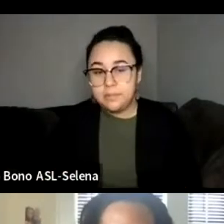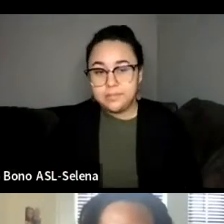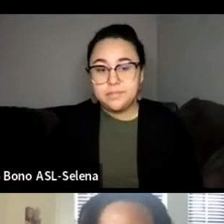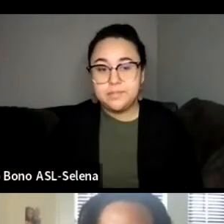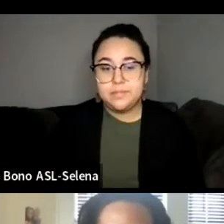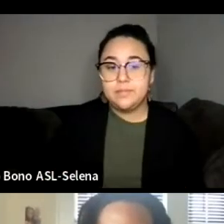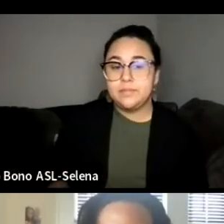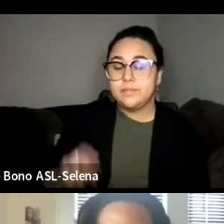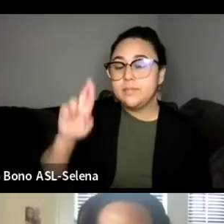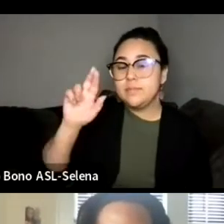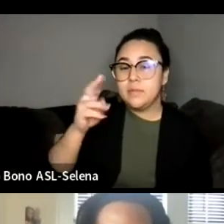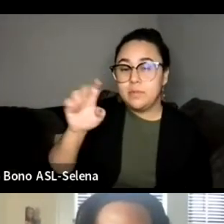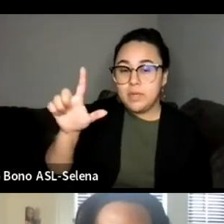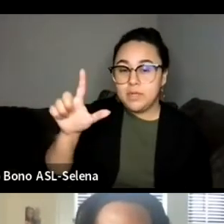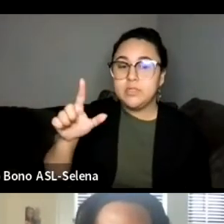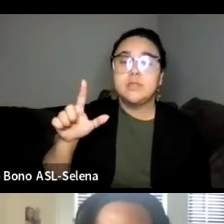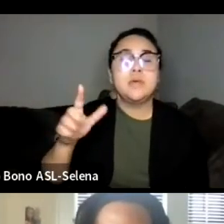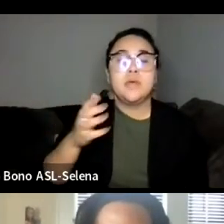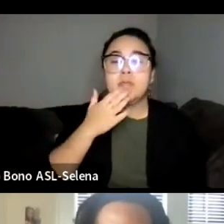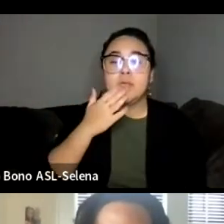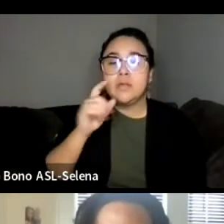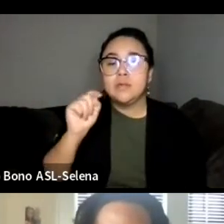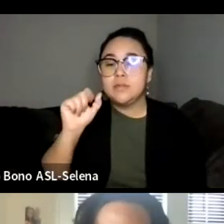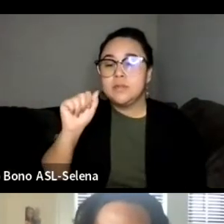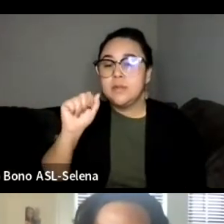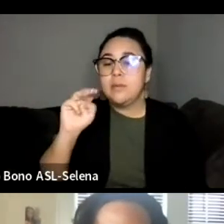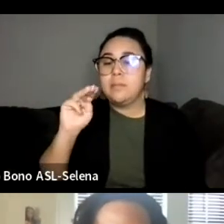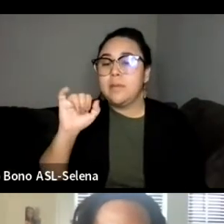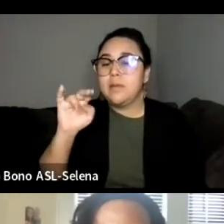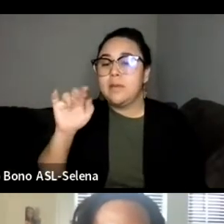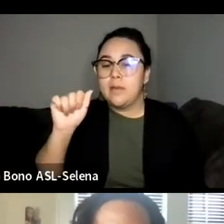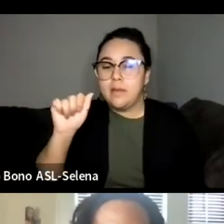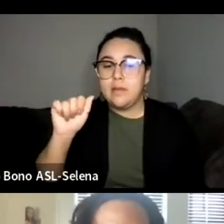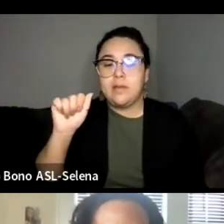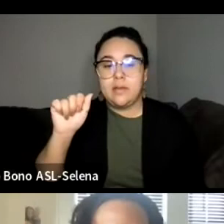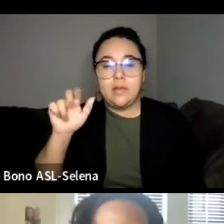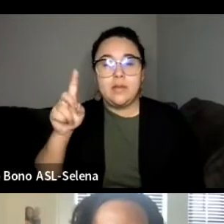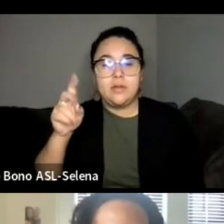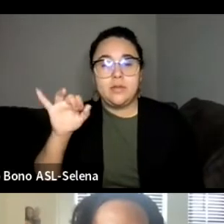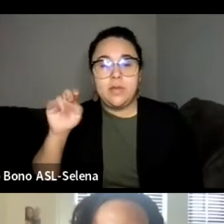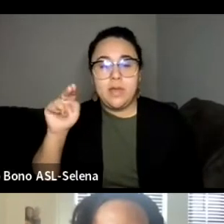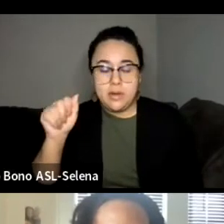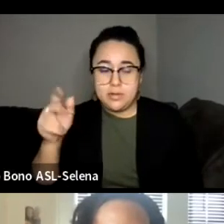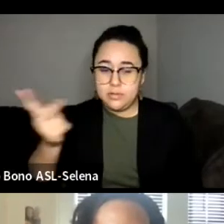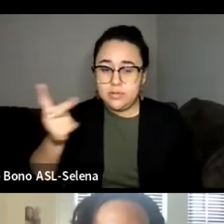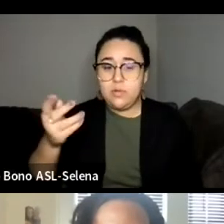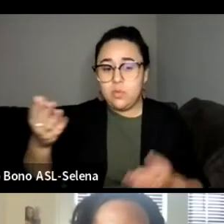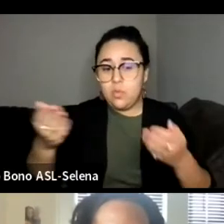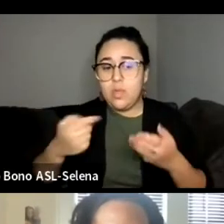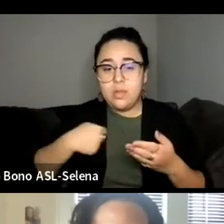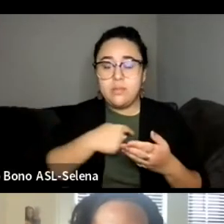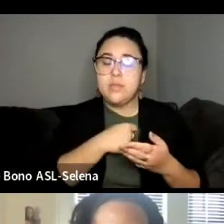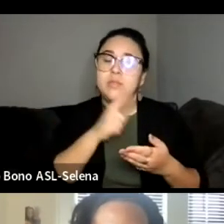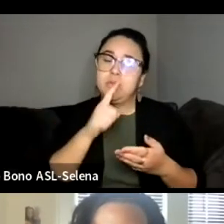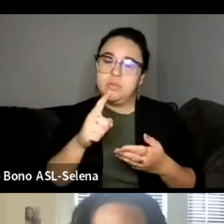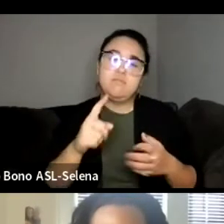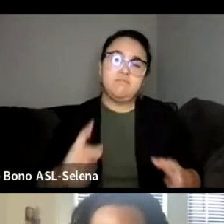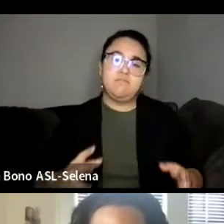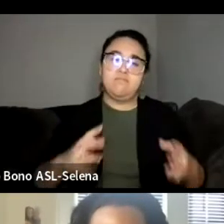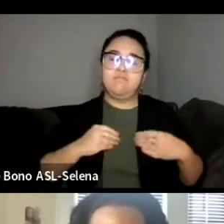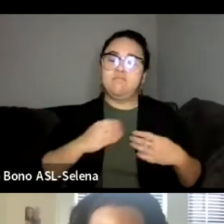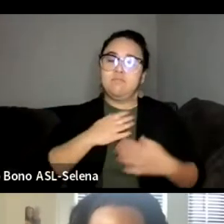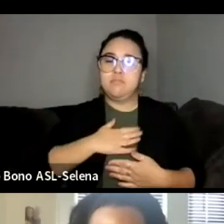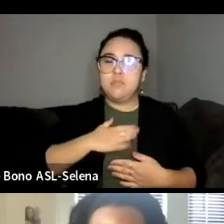Thank you so much, Tamanya and Adriana, for welcoming us into this space. We receive and appreciate the land acknowledgement